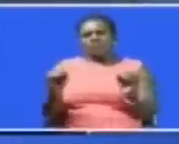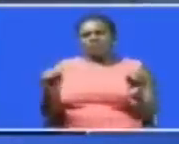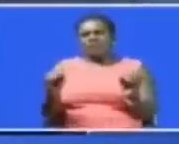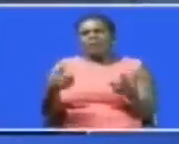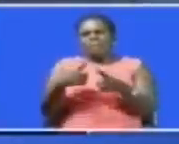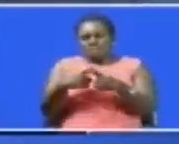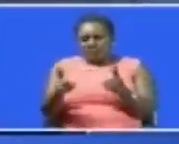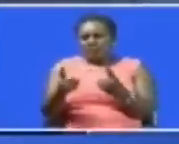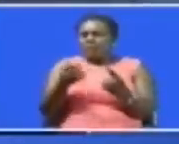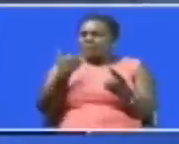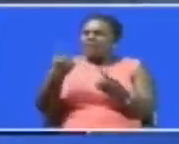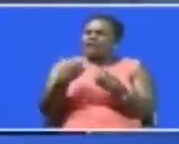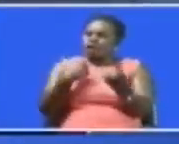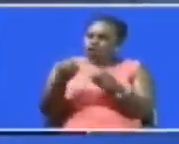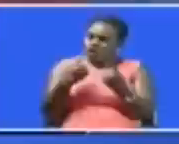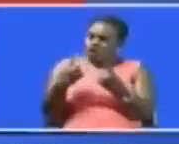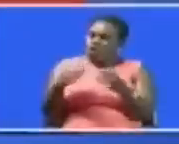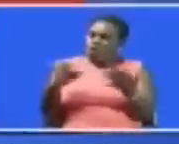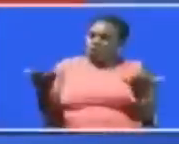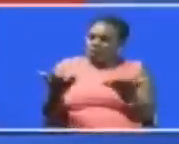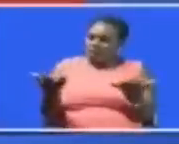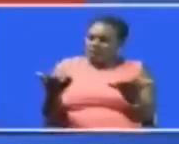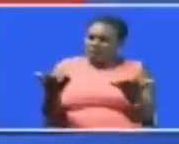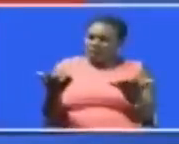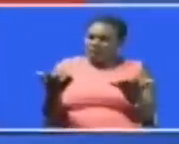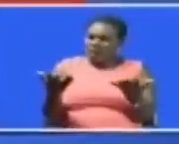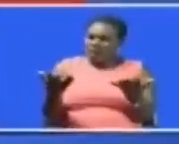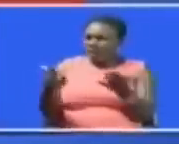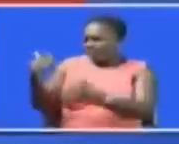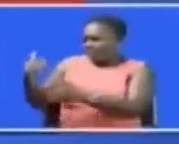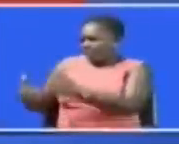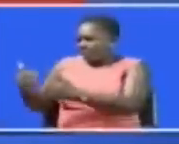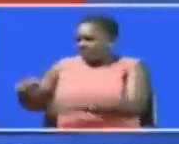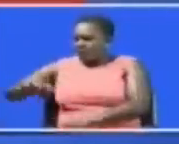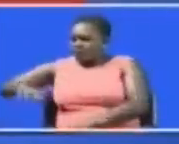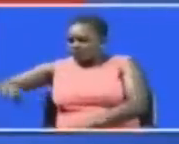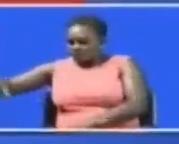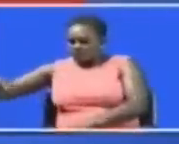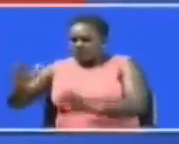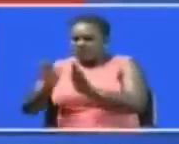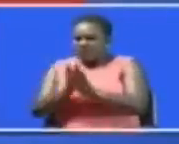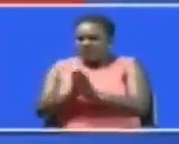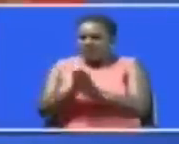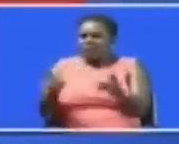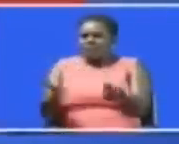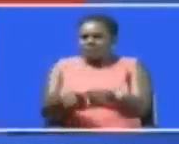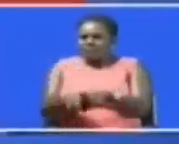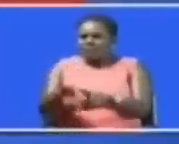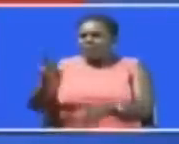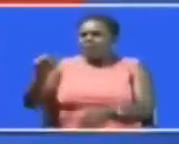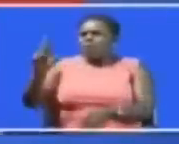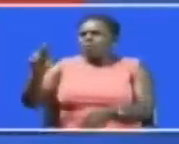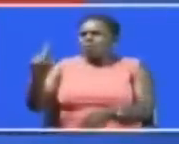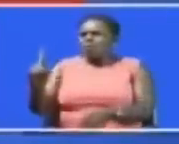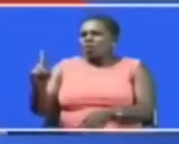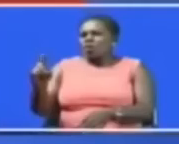the moment. But I want us to talk about that demarcation of constituencies and also the wards, if need